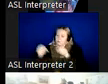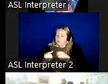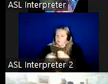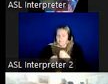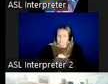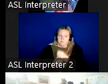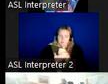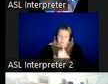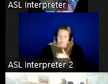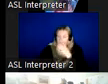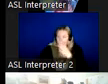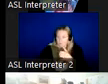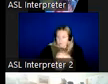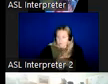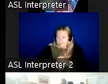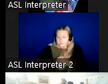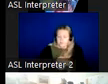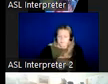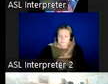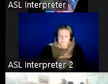to come over and help you out.